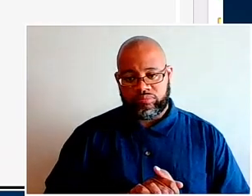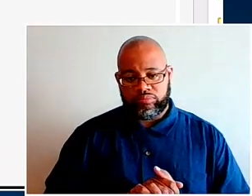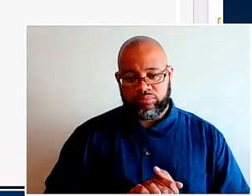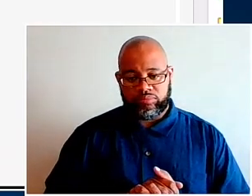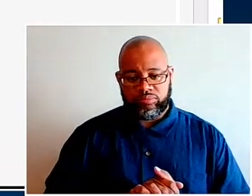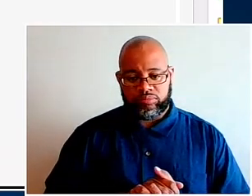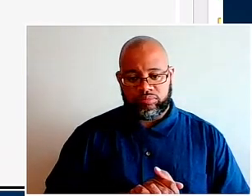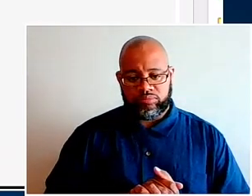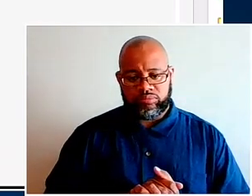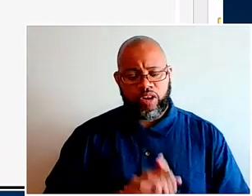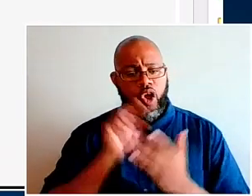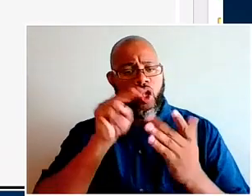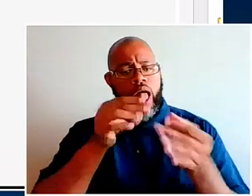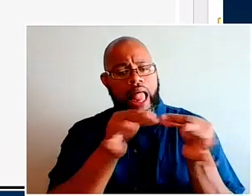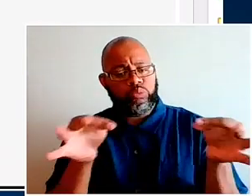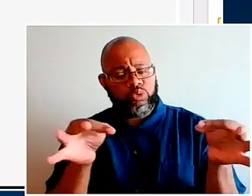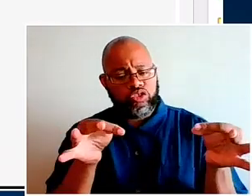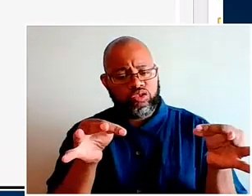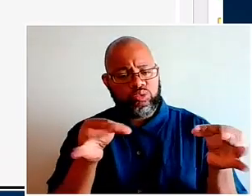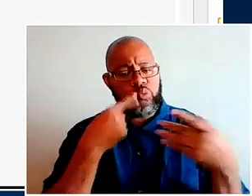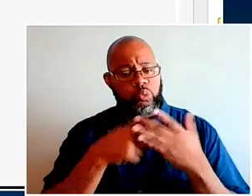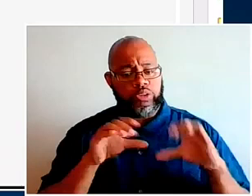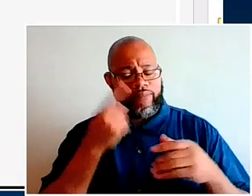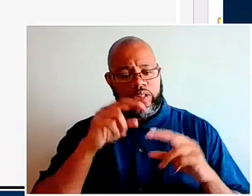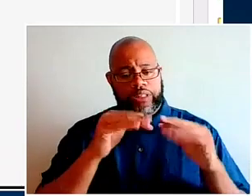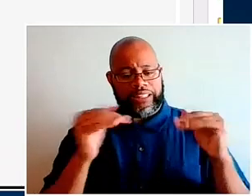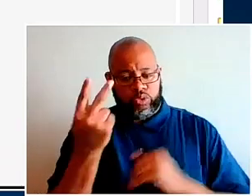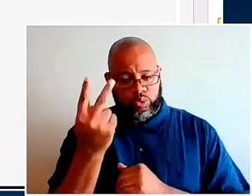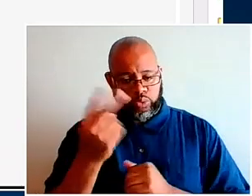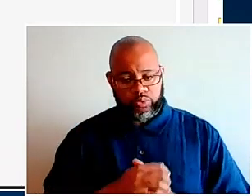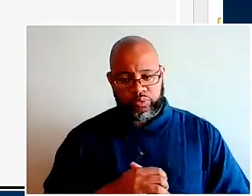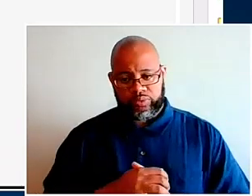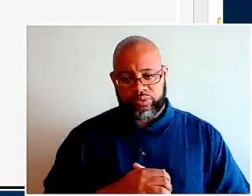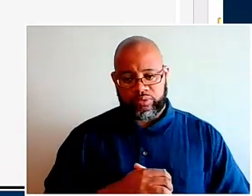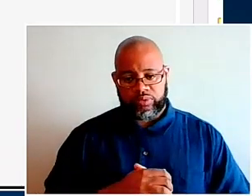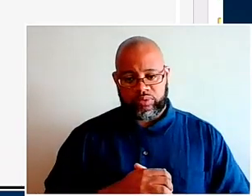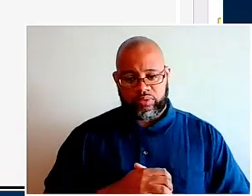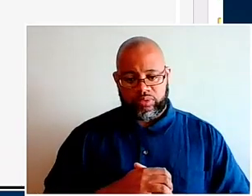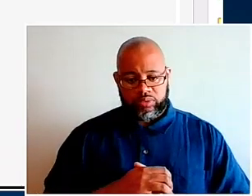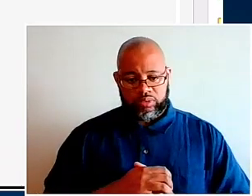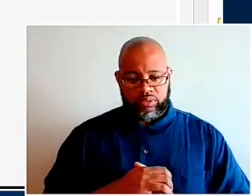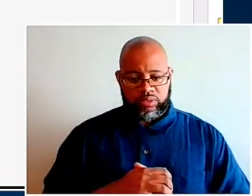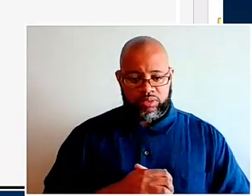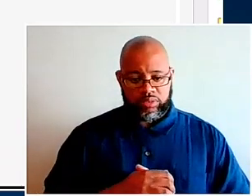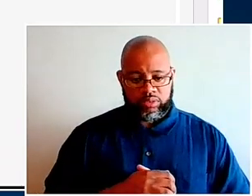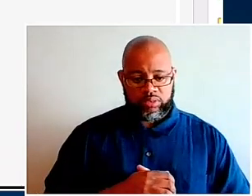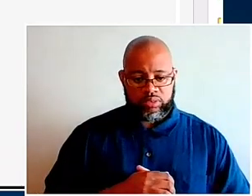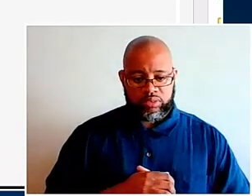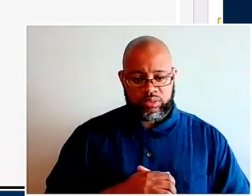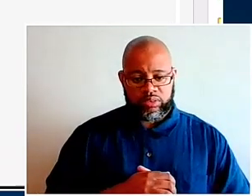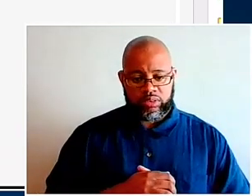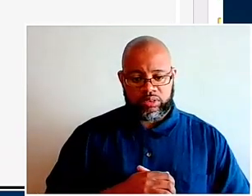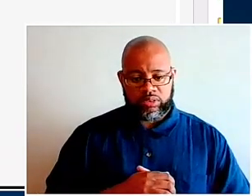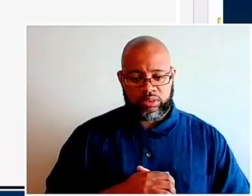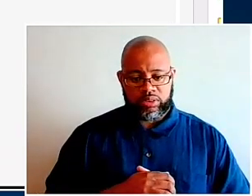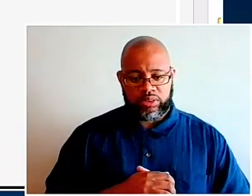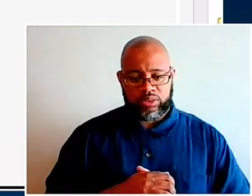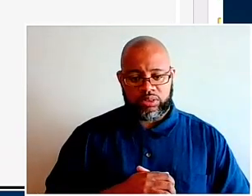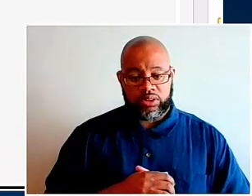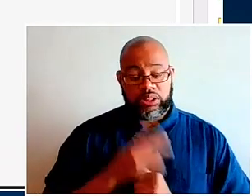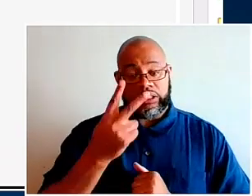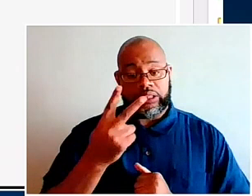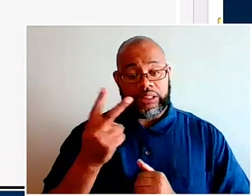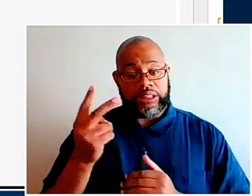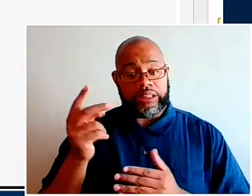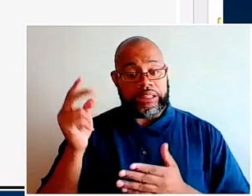taking a look at the language here, what we've done for tier two is in C, The